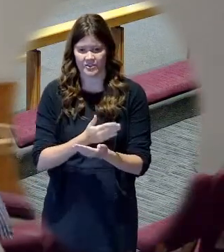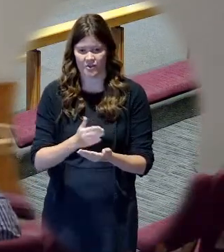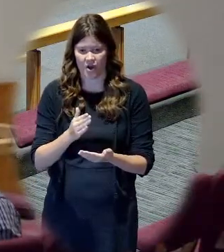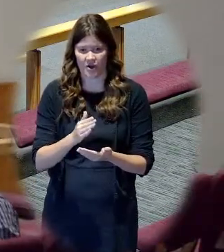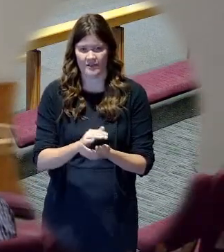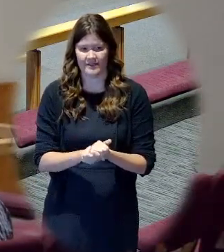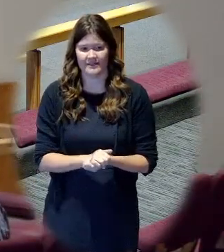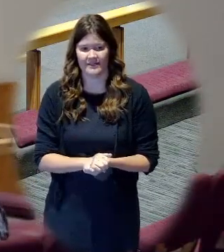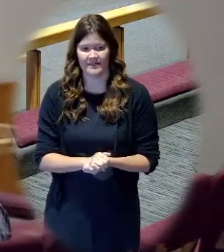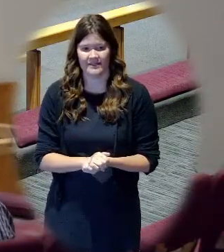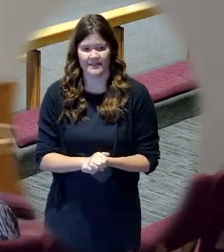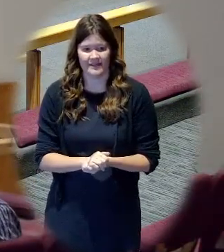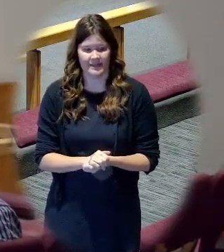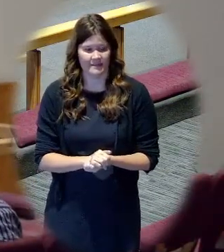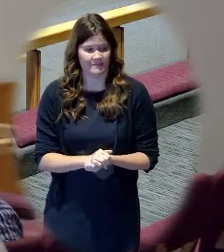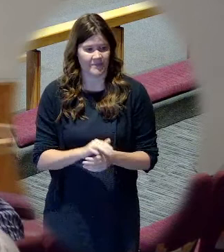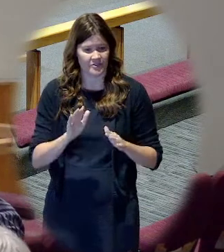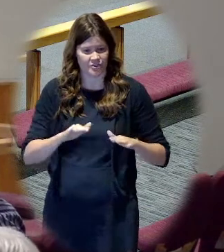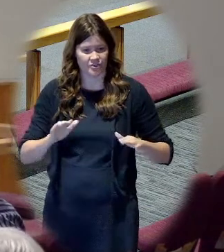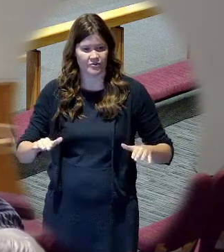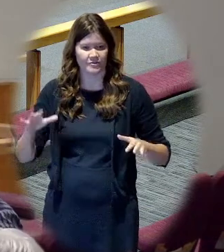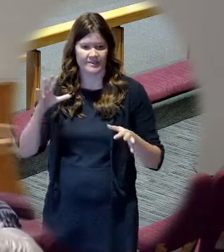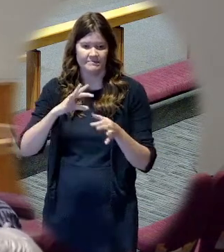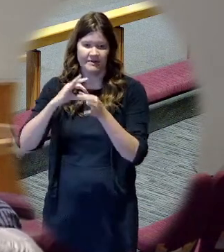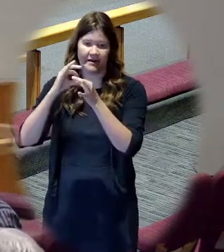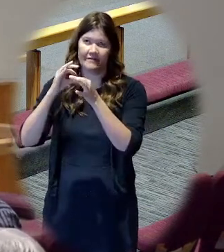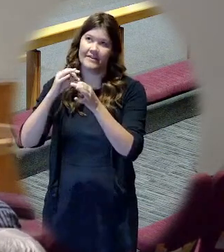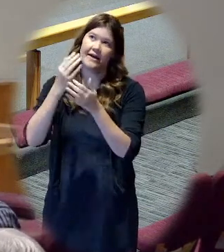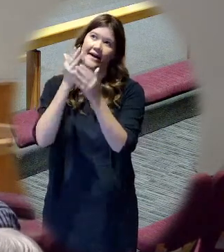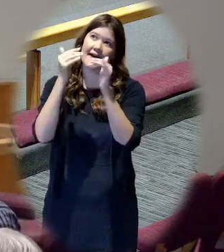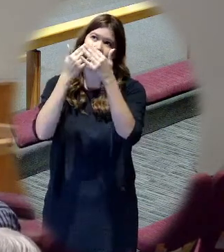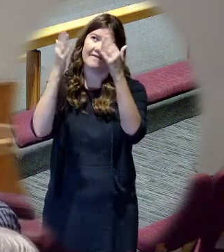morning, our sermon hymn, Children of the Heavenly Father.